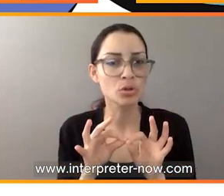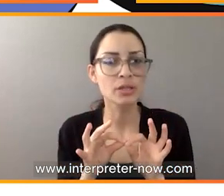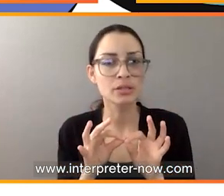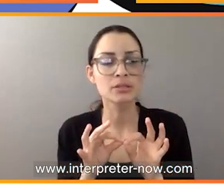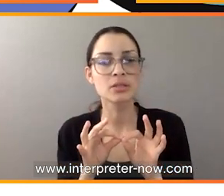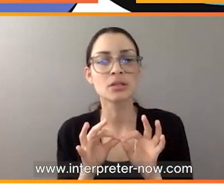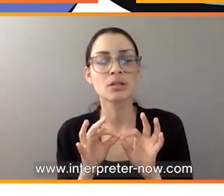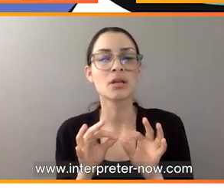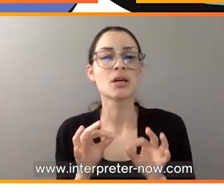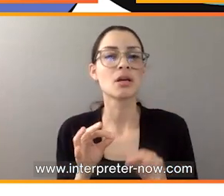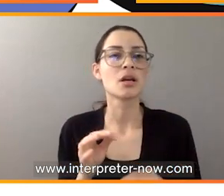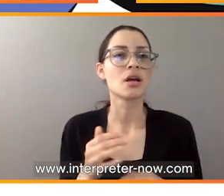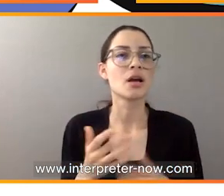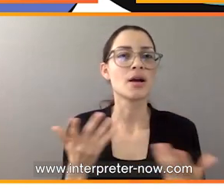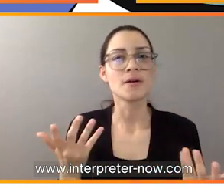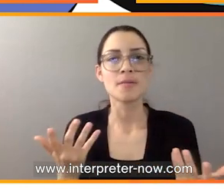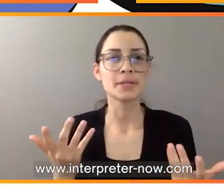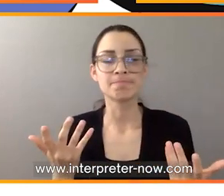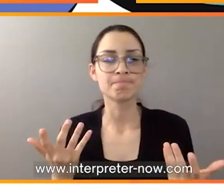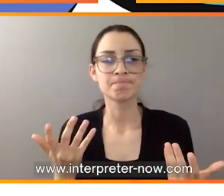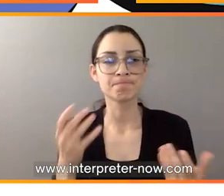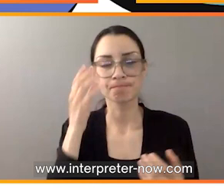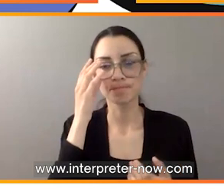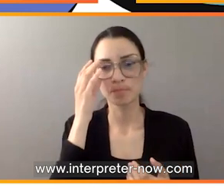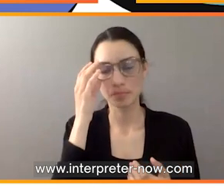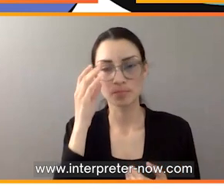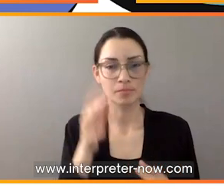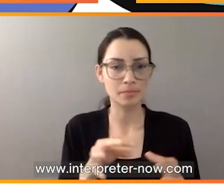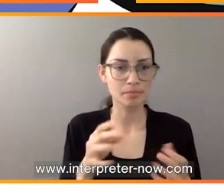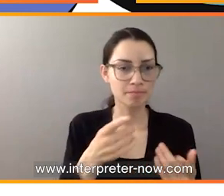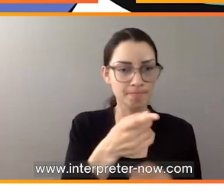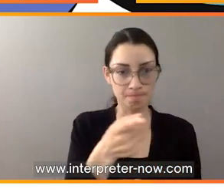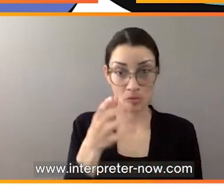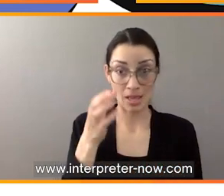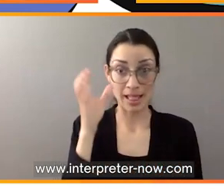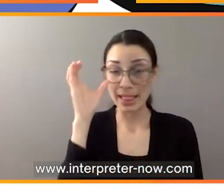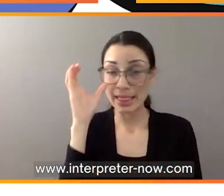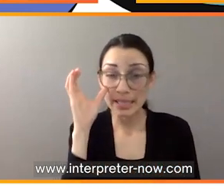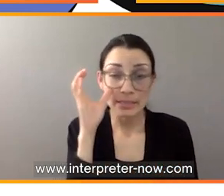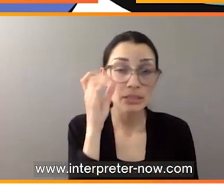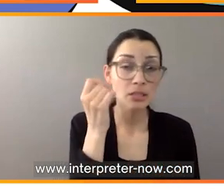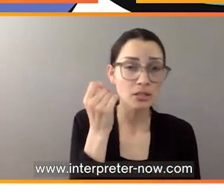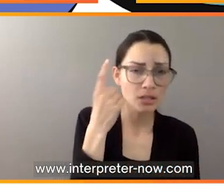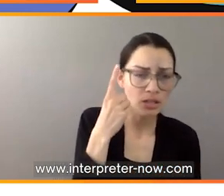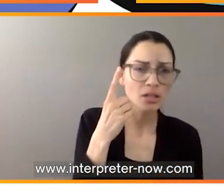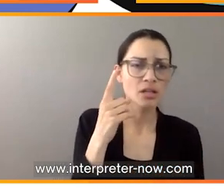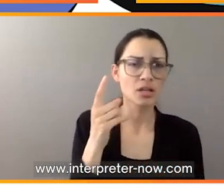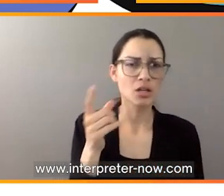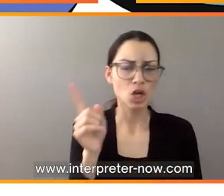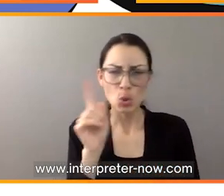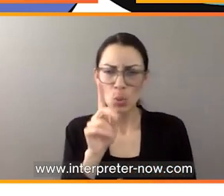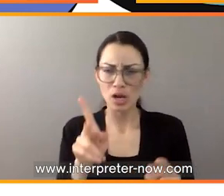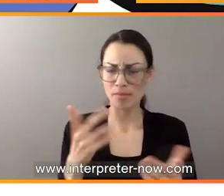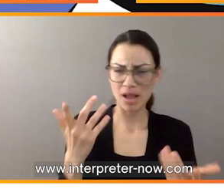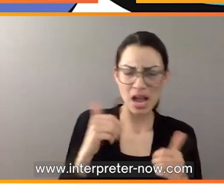is a really important piece of that you're listening. I mean, and part of that is you're listening and really